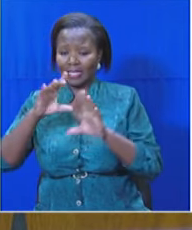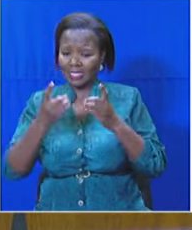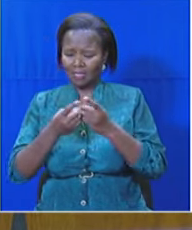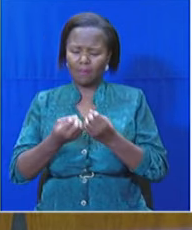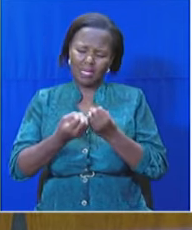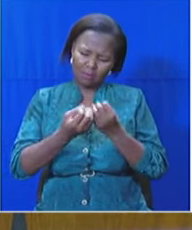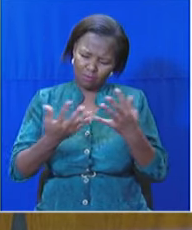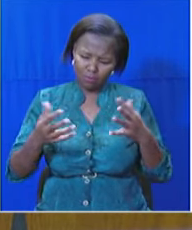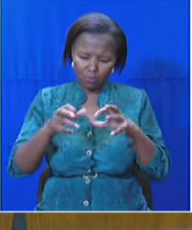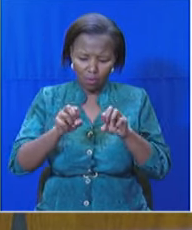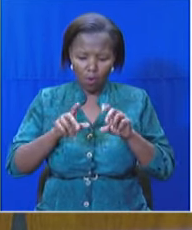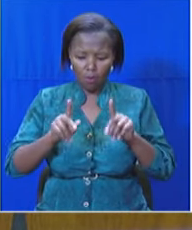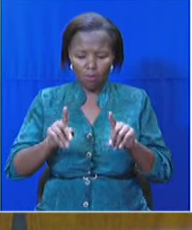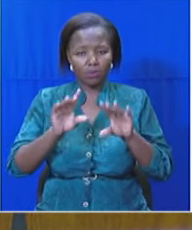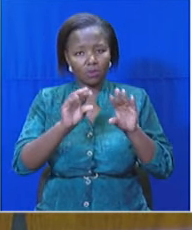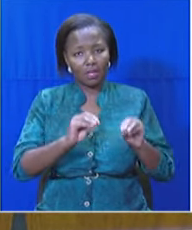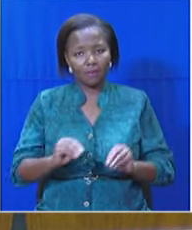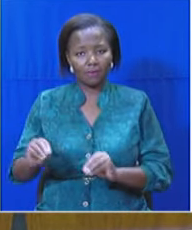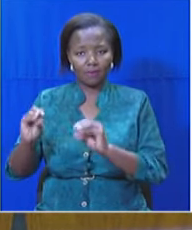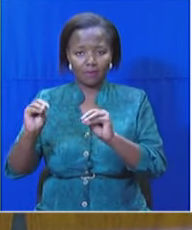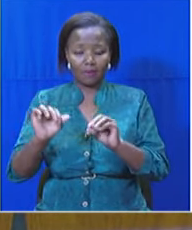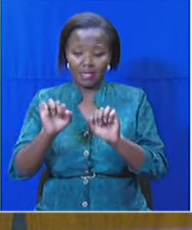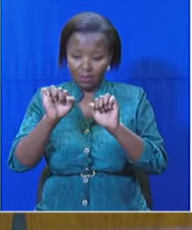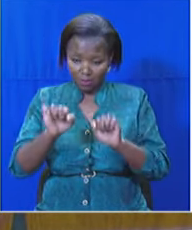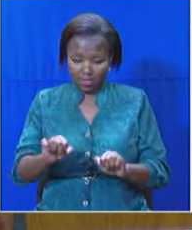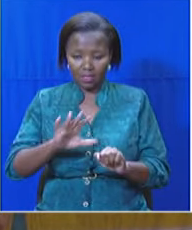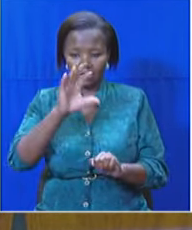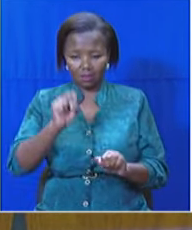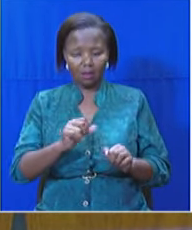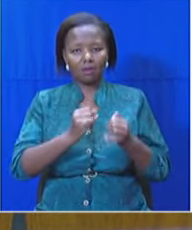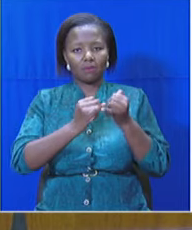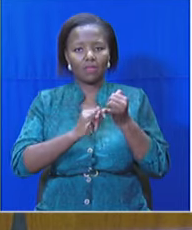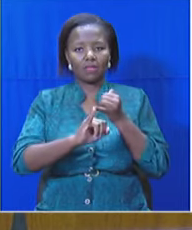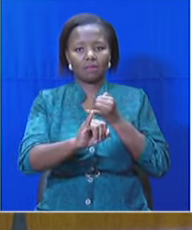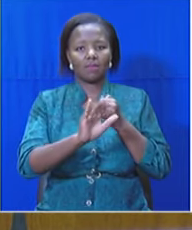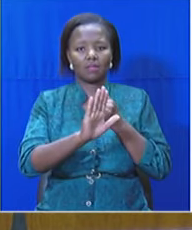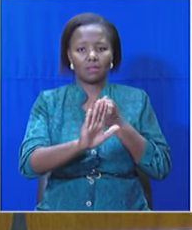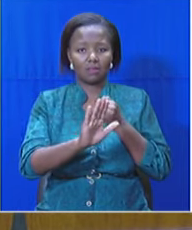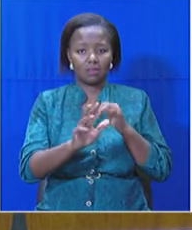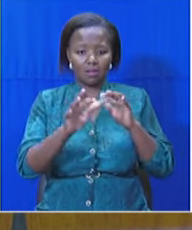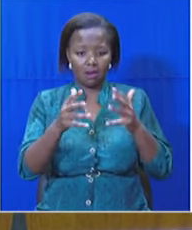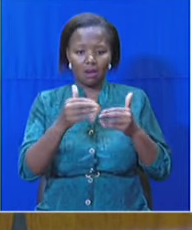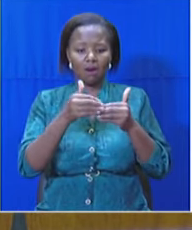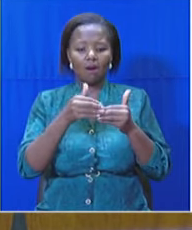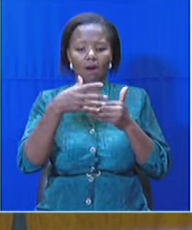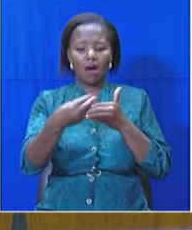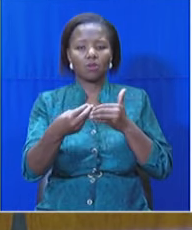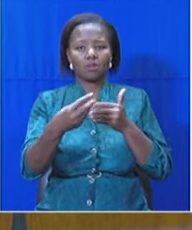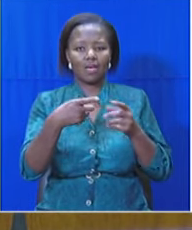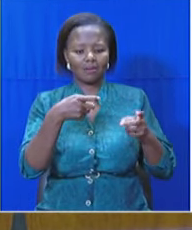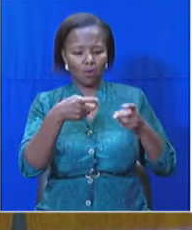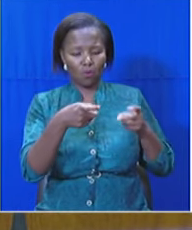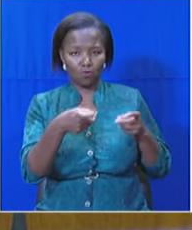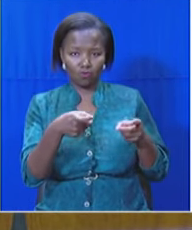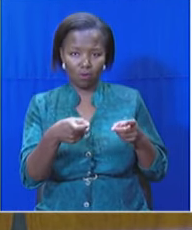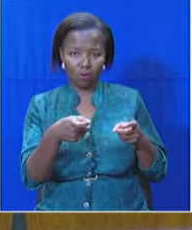It can push this nation to have its independence from invisible external controls. The PAC